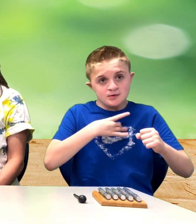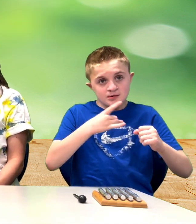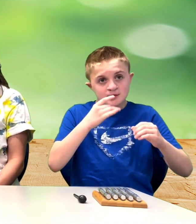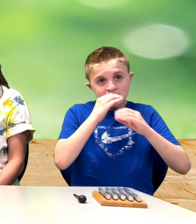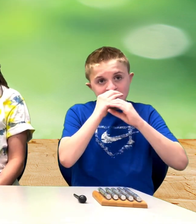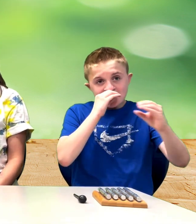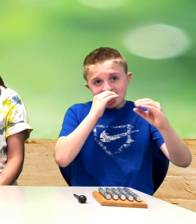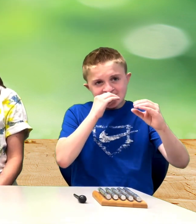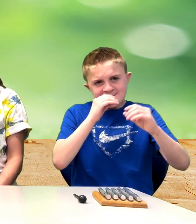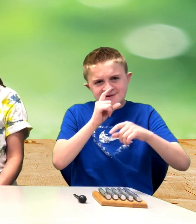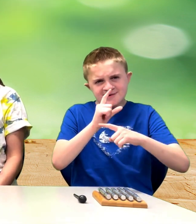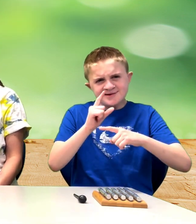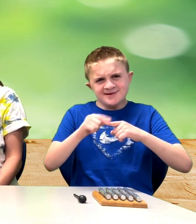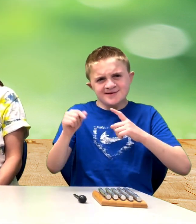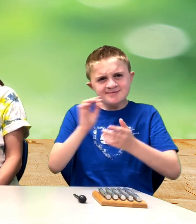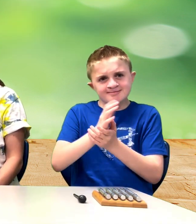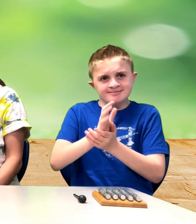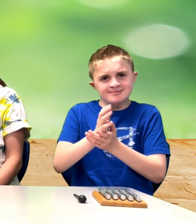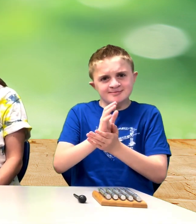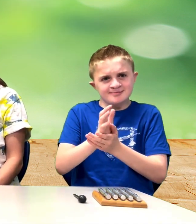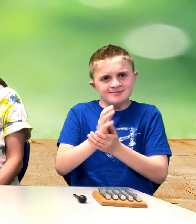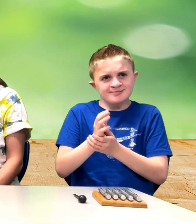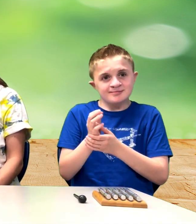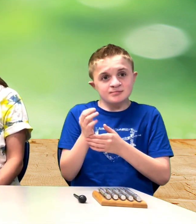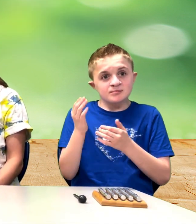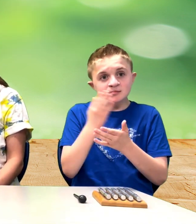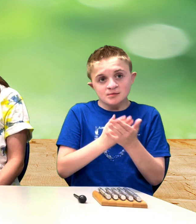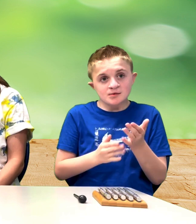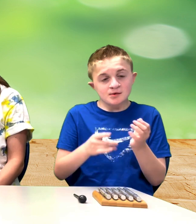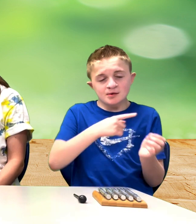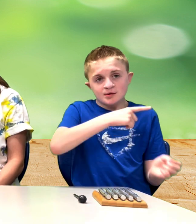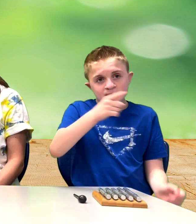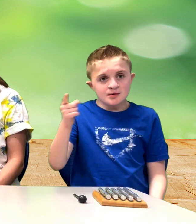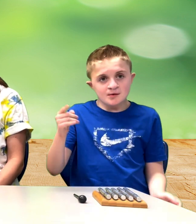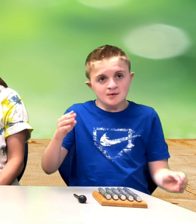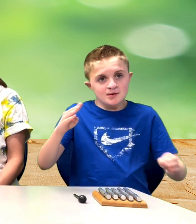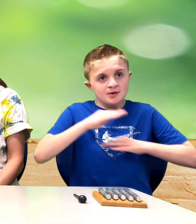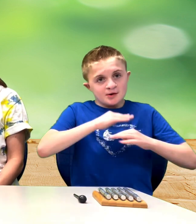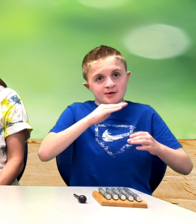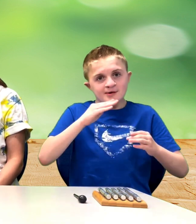for some of you, the ever satisfying. Not for Holly.